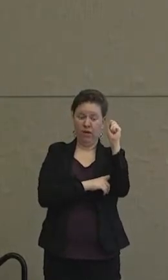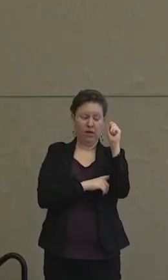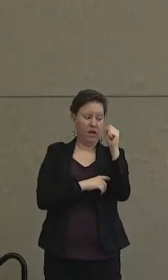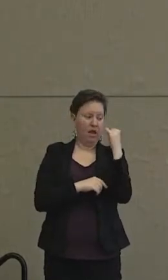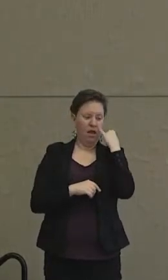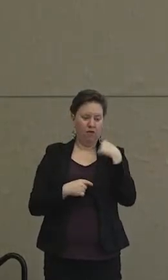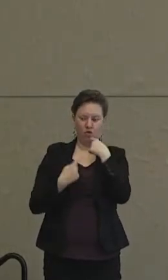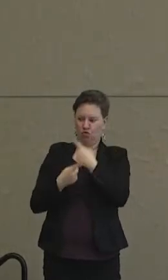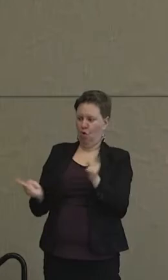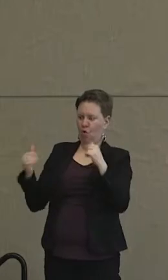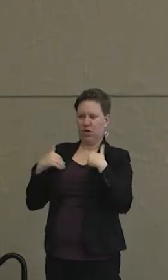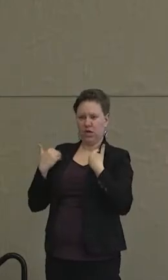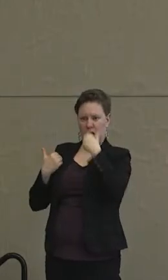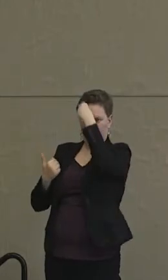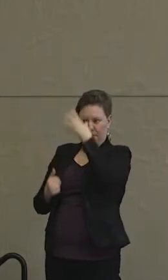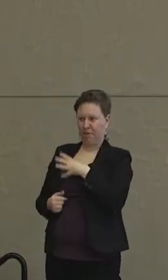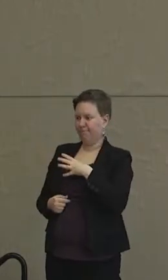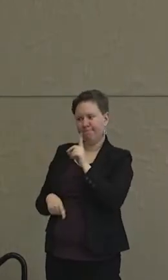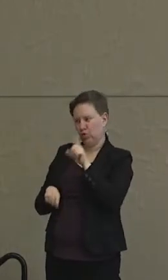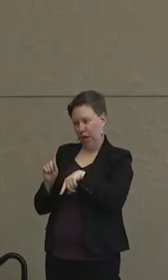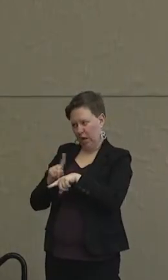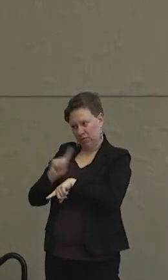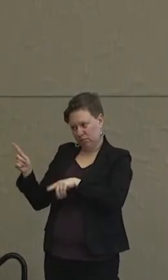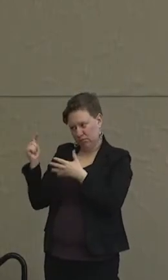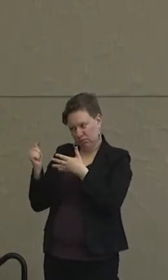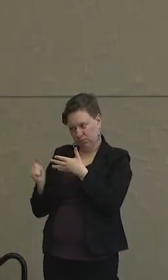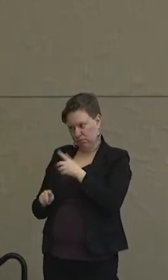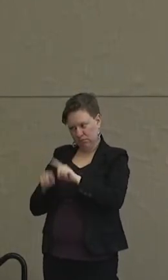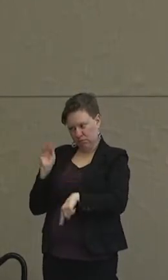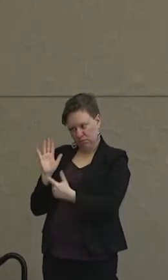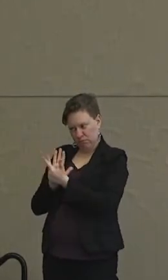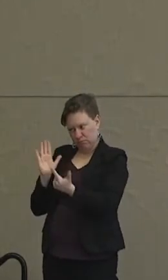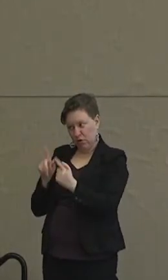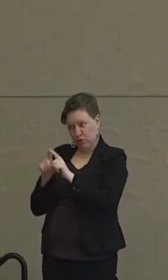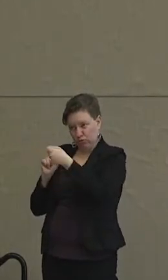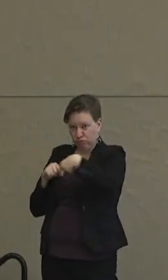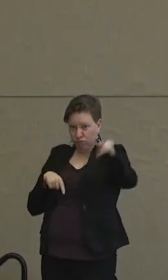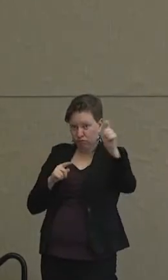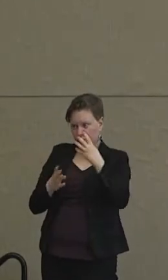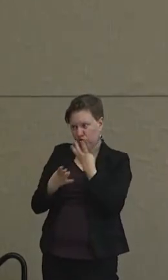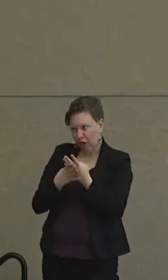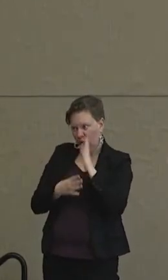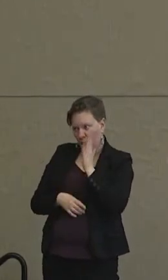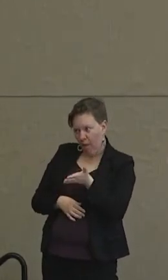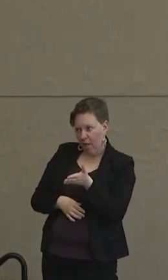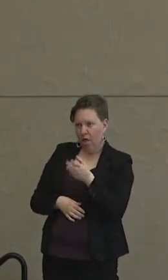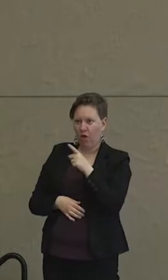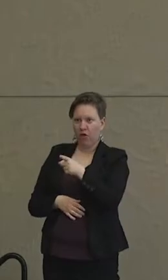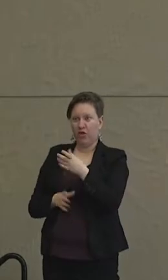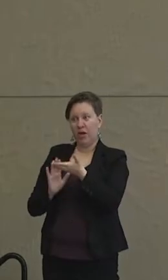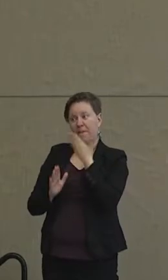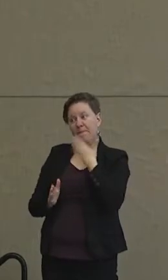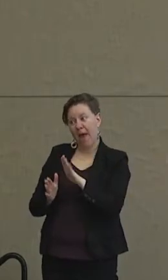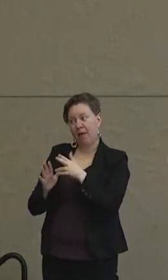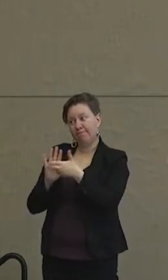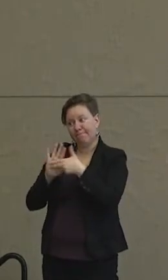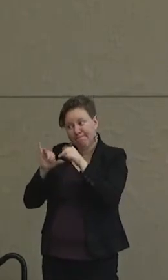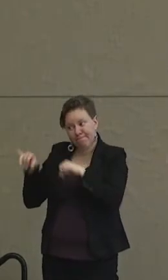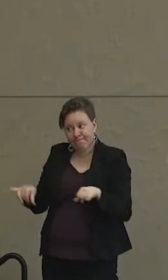if we told our young men, hey, you can't commit sexual assault, you could go to jail, you're going to get a bad